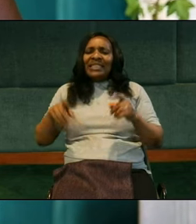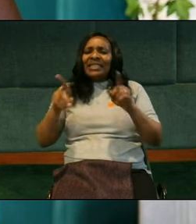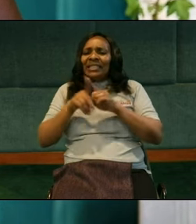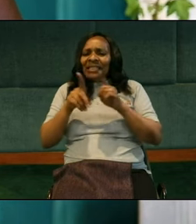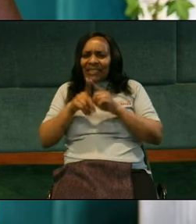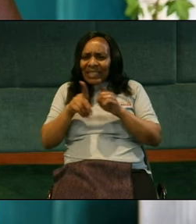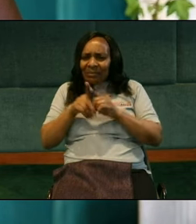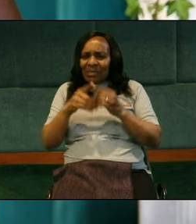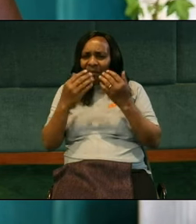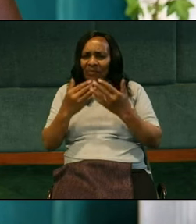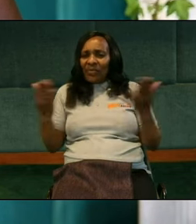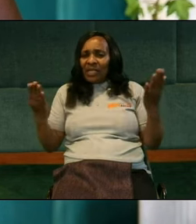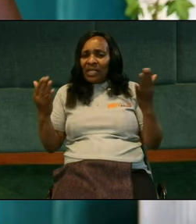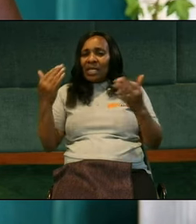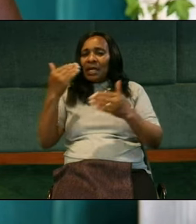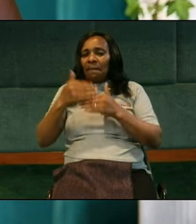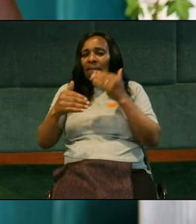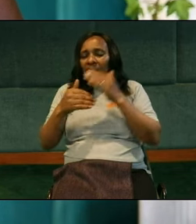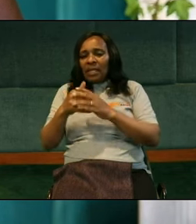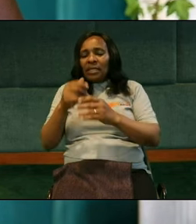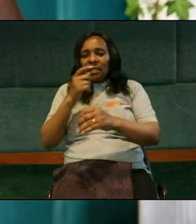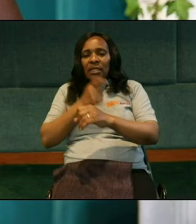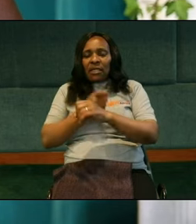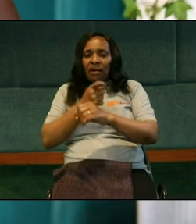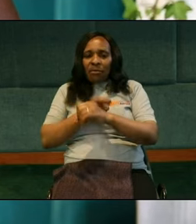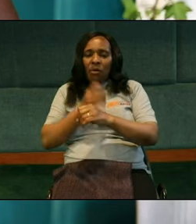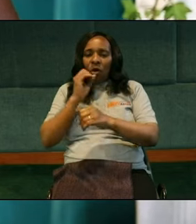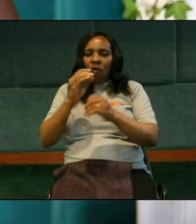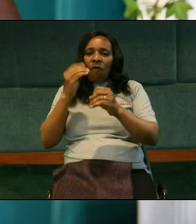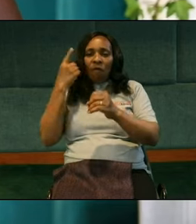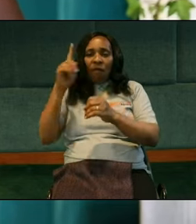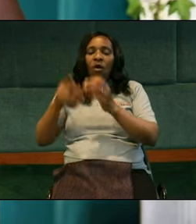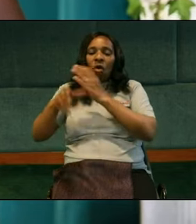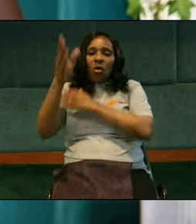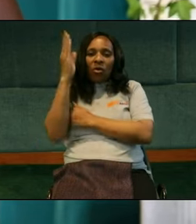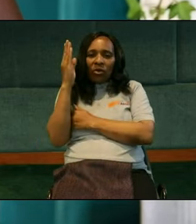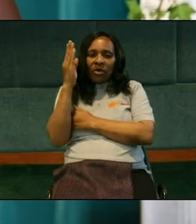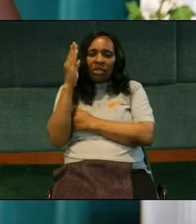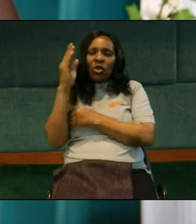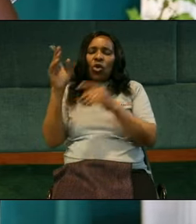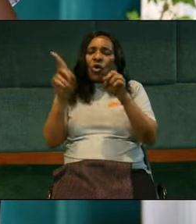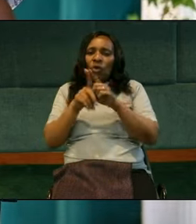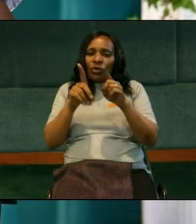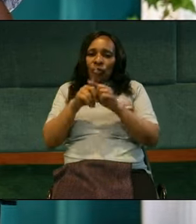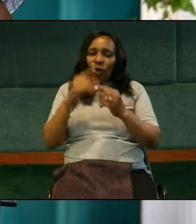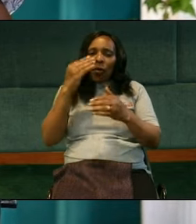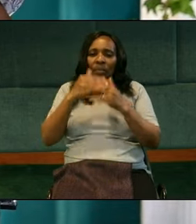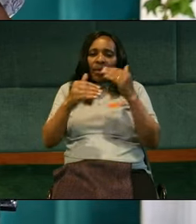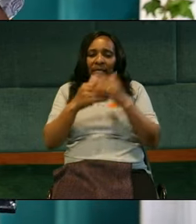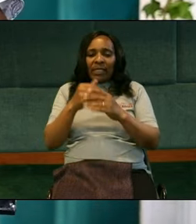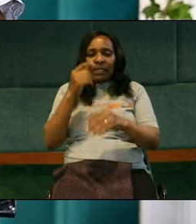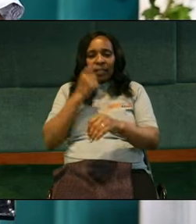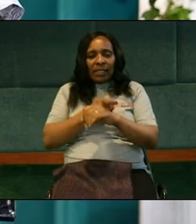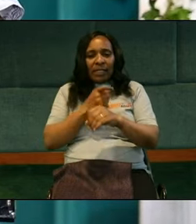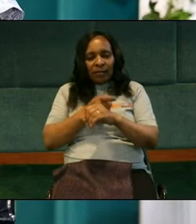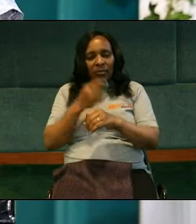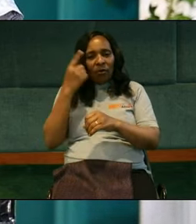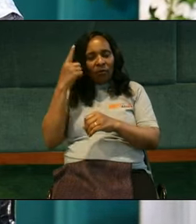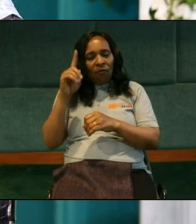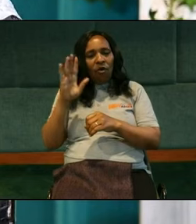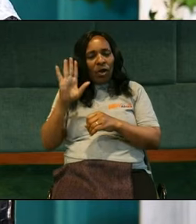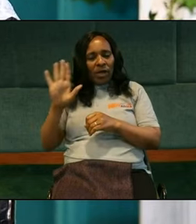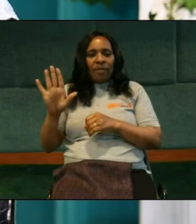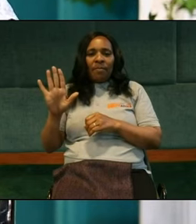he built the temple for God, he also built a temple for his heathen